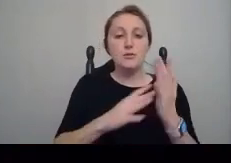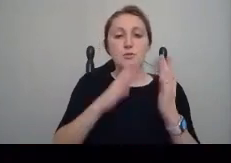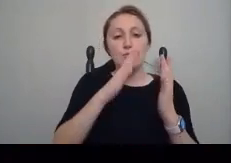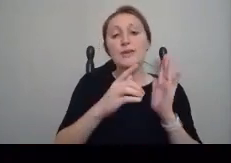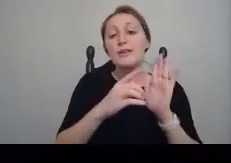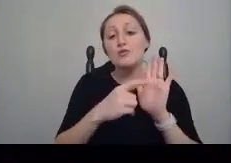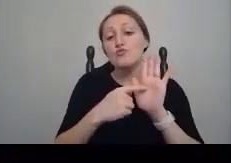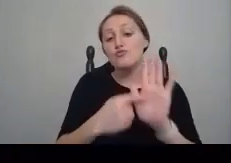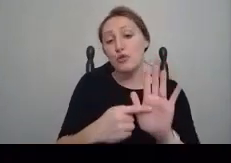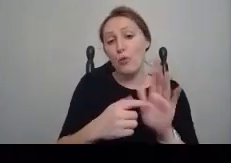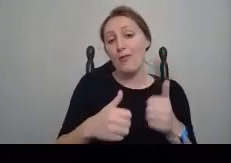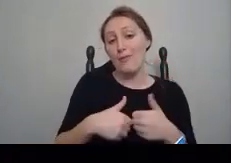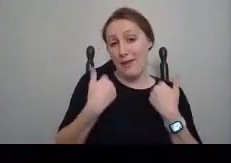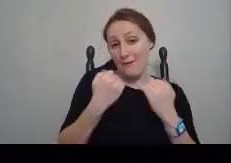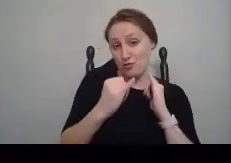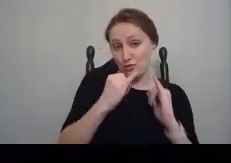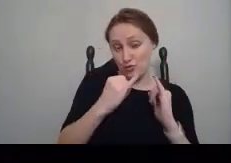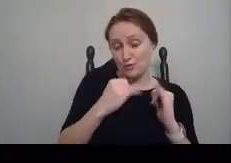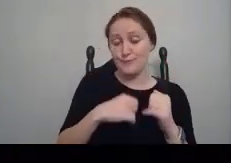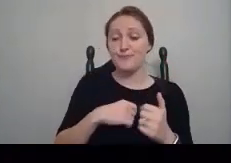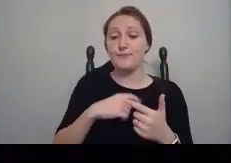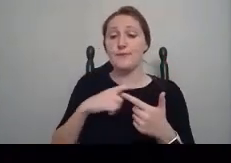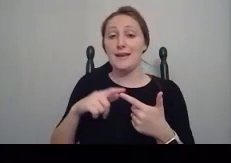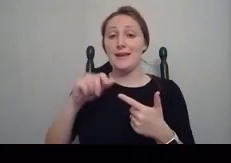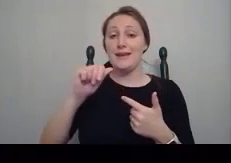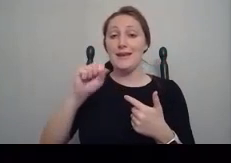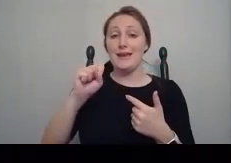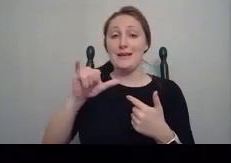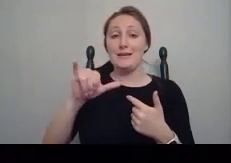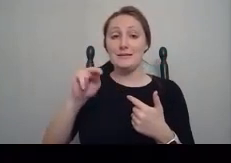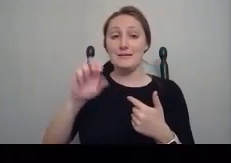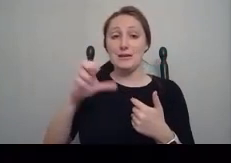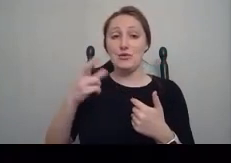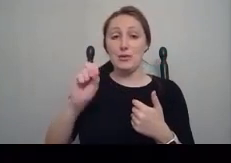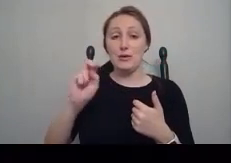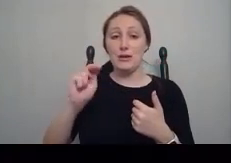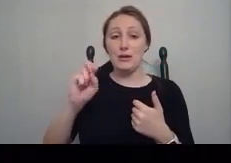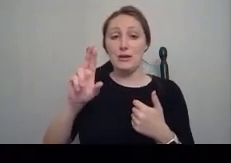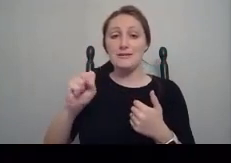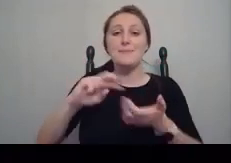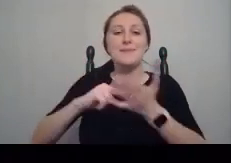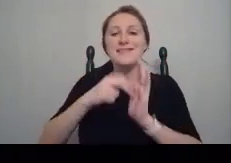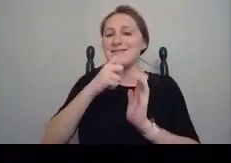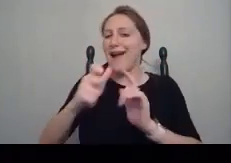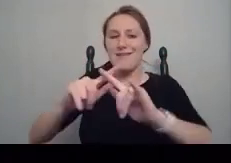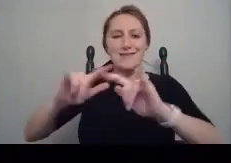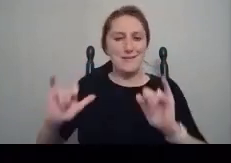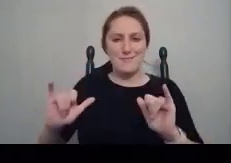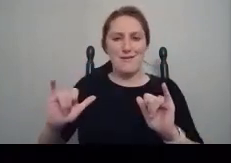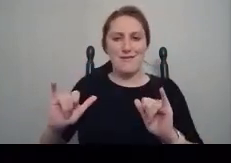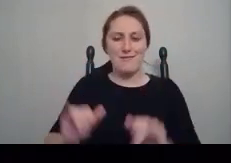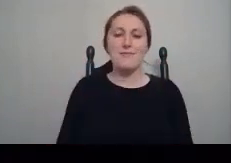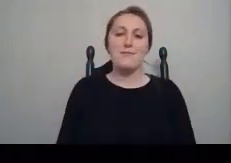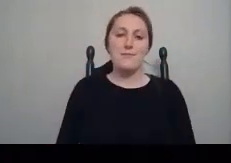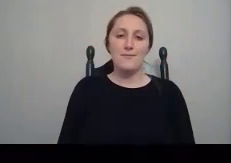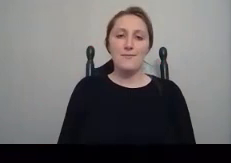reflect asynchronous instruction. So that means not at the same time. I'm glad that we are,